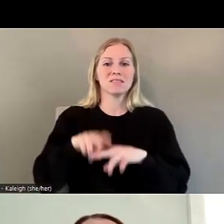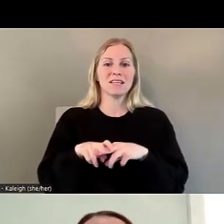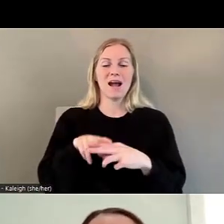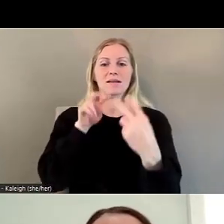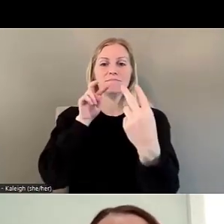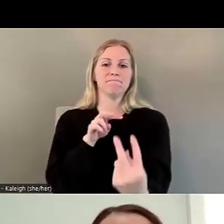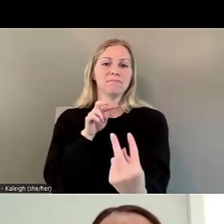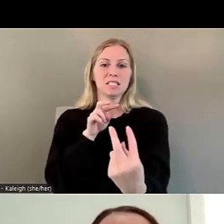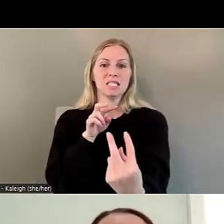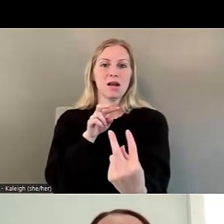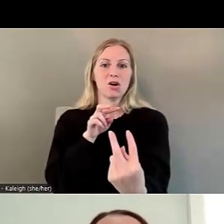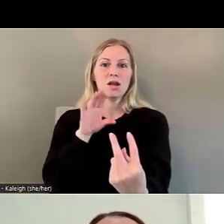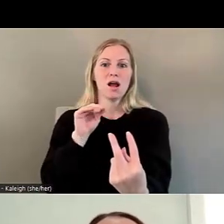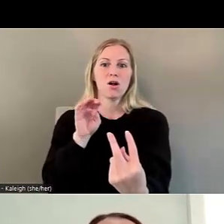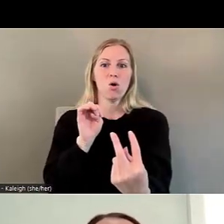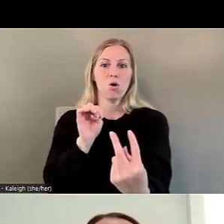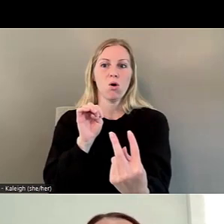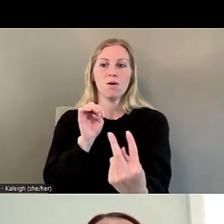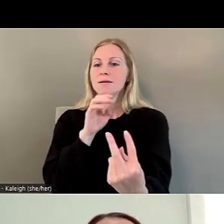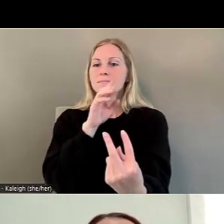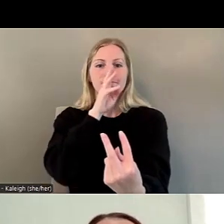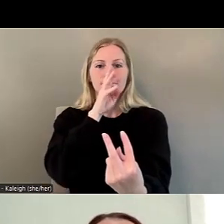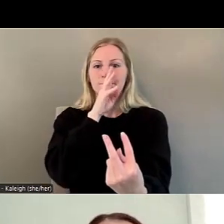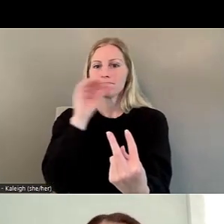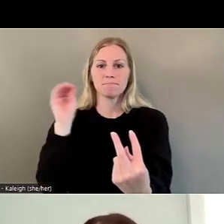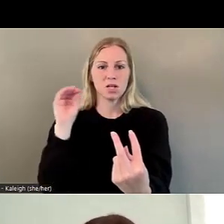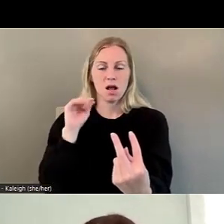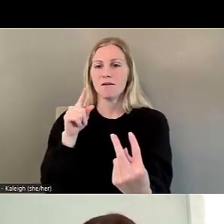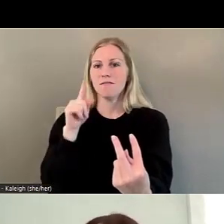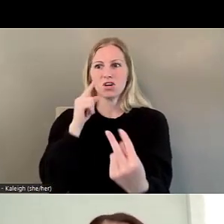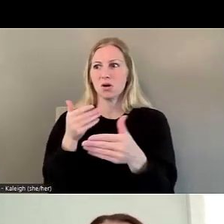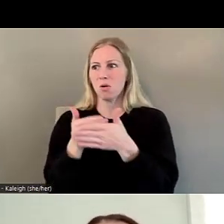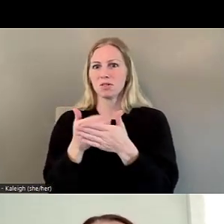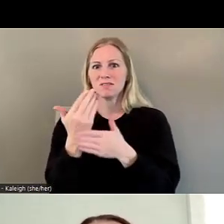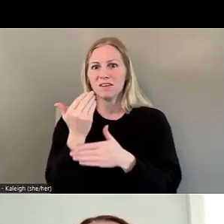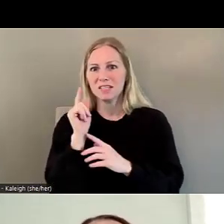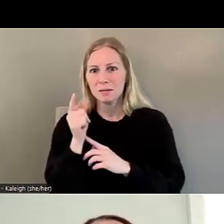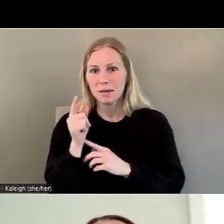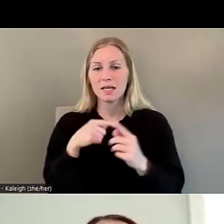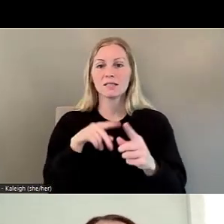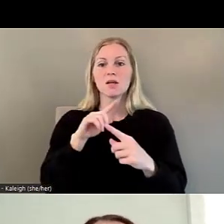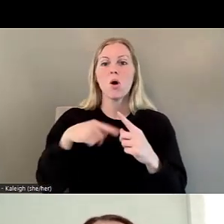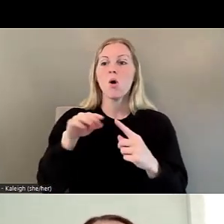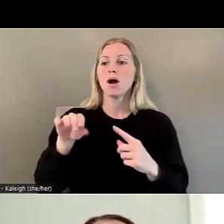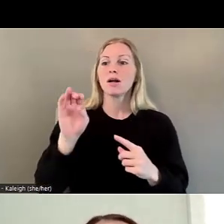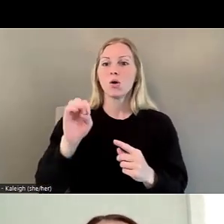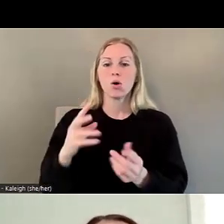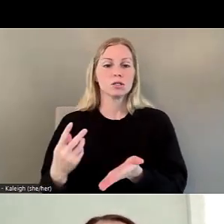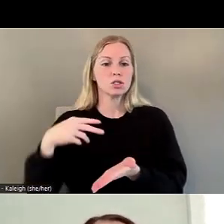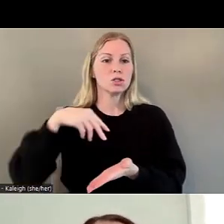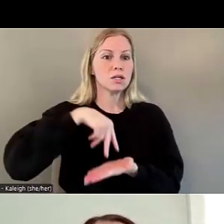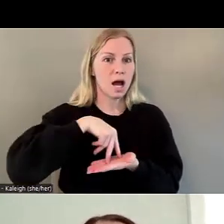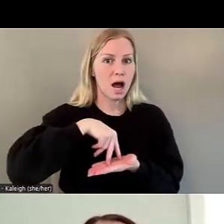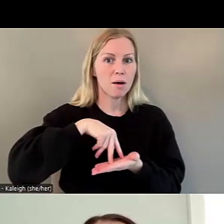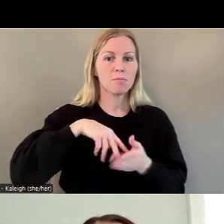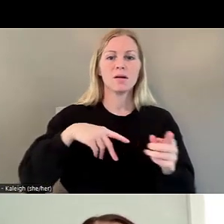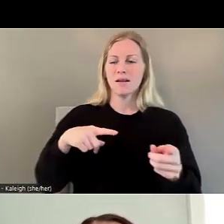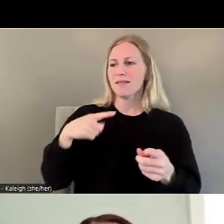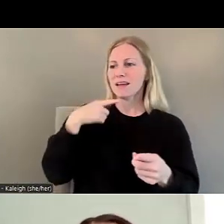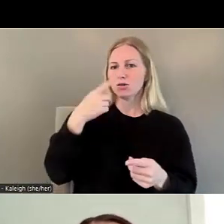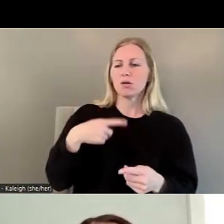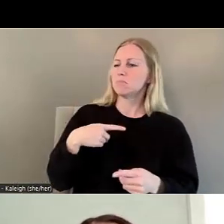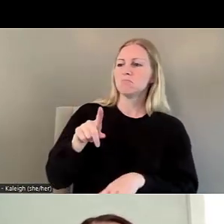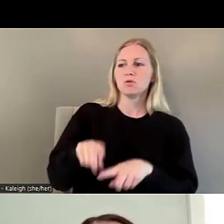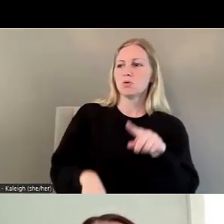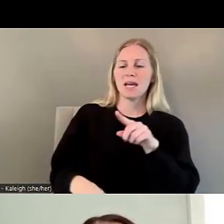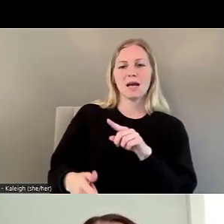for almost 15 minutes. When Cole got up from where he was told that he couldn't leave until he cleaned up the room. And once he did this,